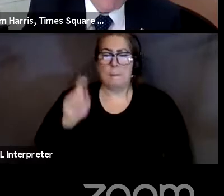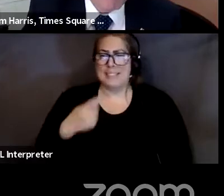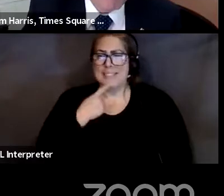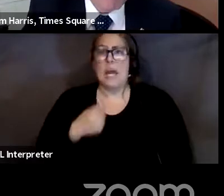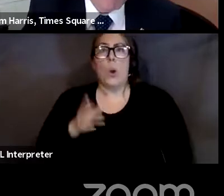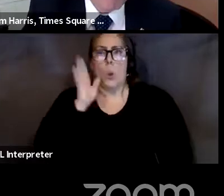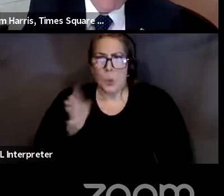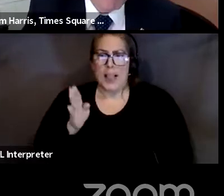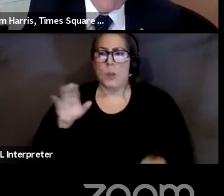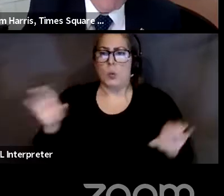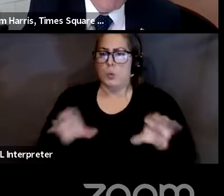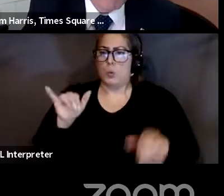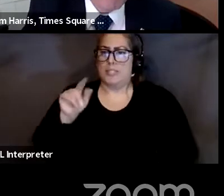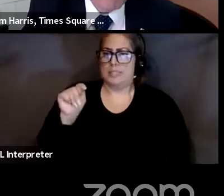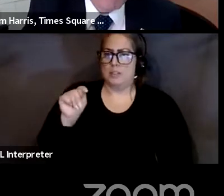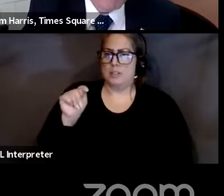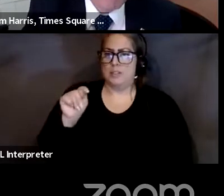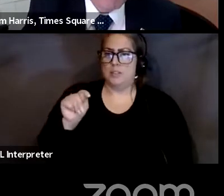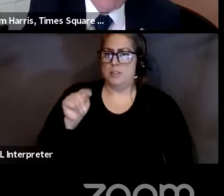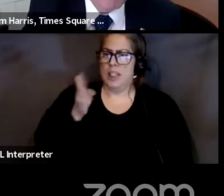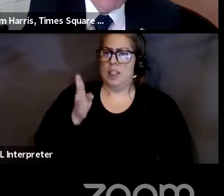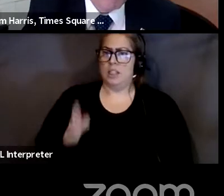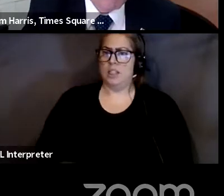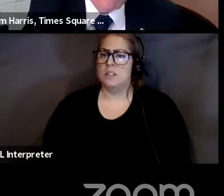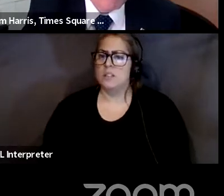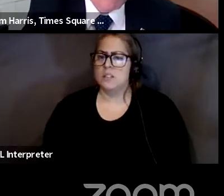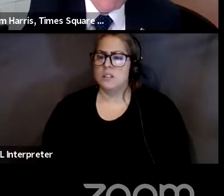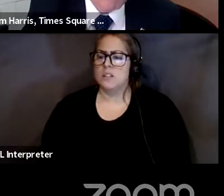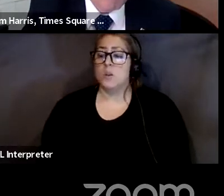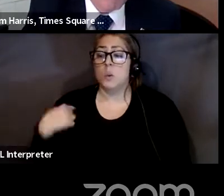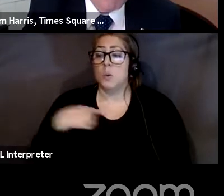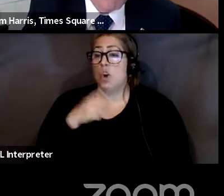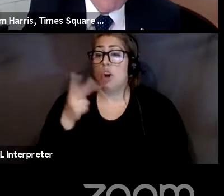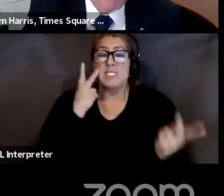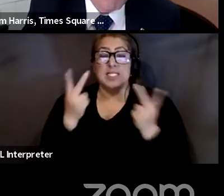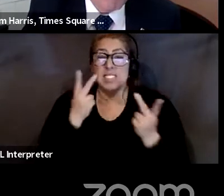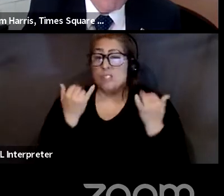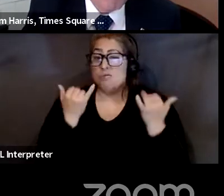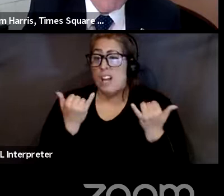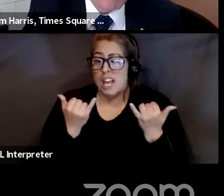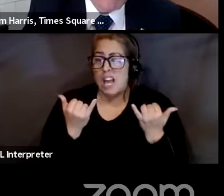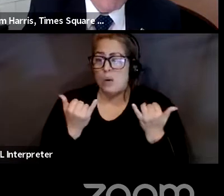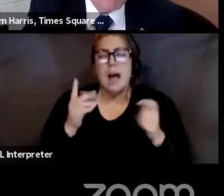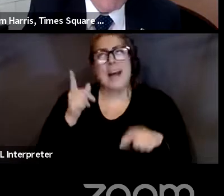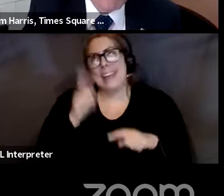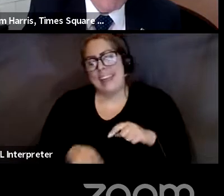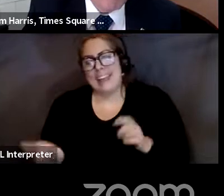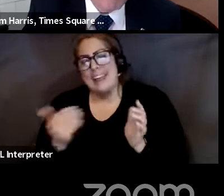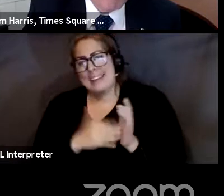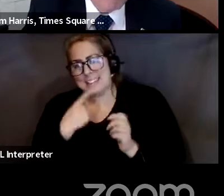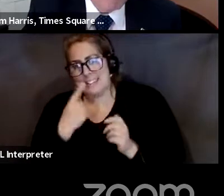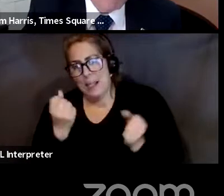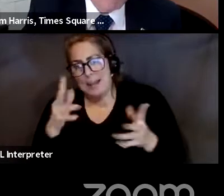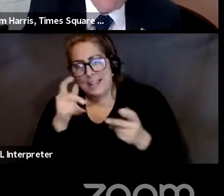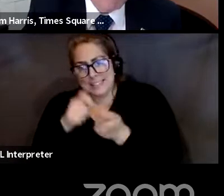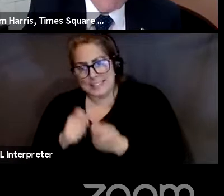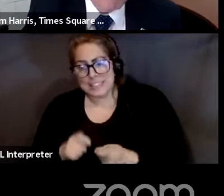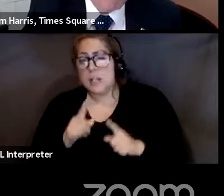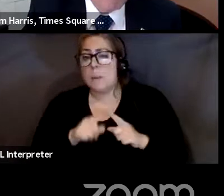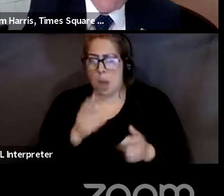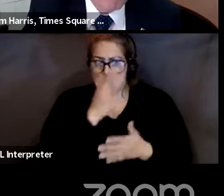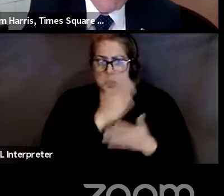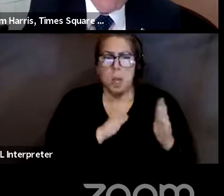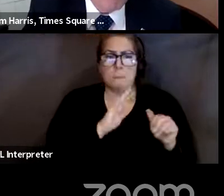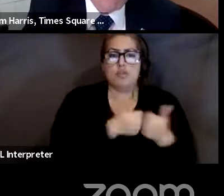And what we're seeing right now, and, you know, I cannot go into a lot of details, is there's definitely some zoning challenges.